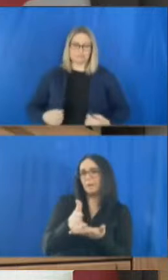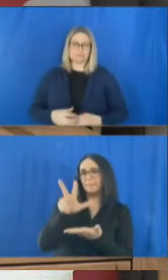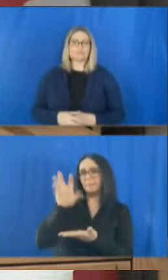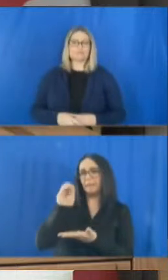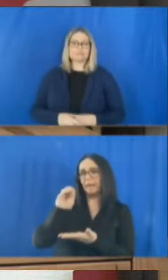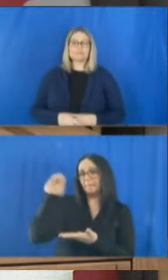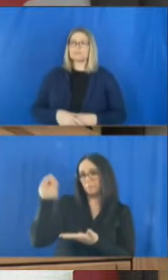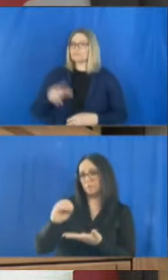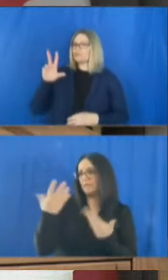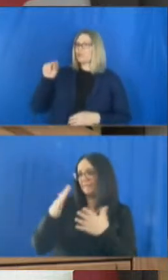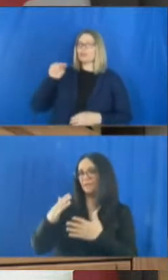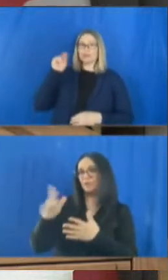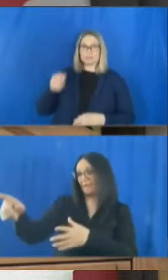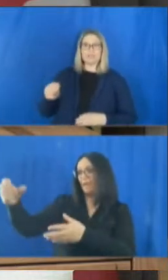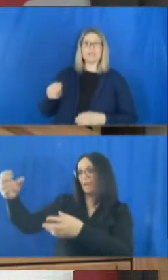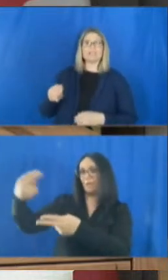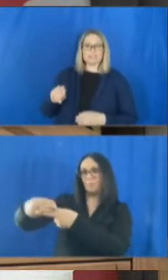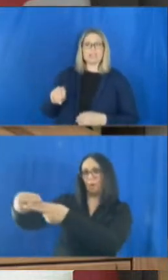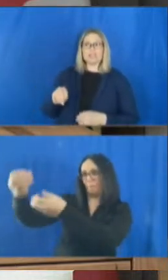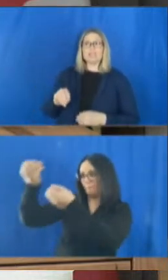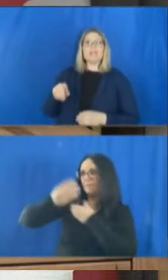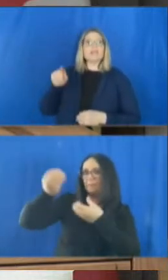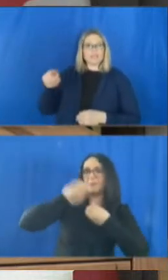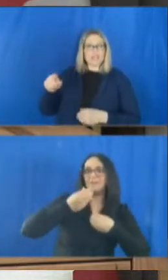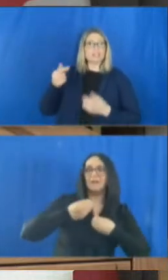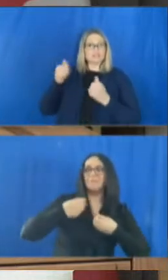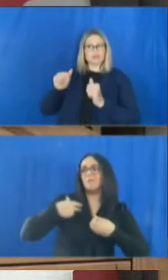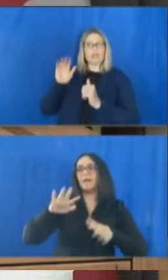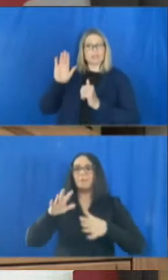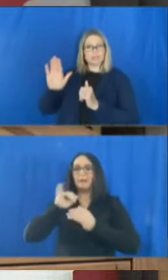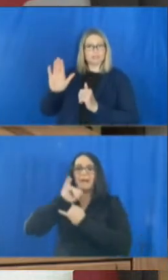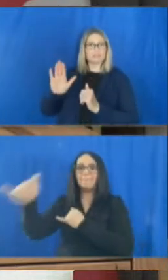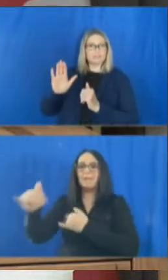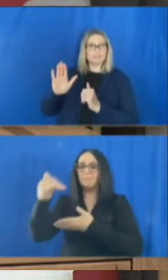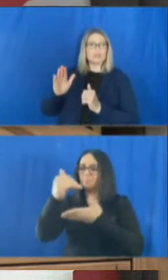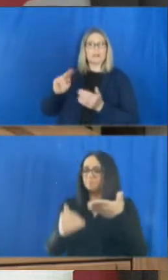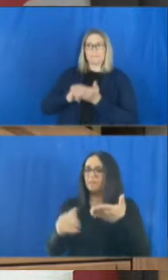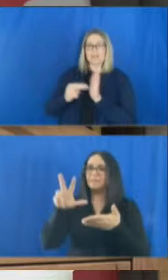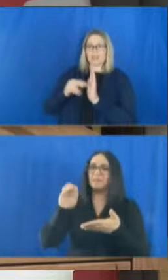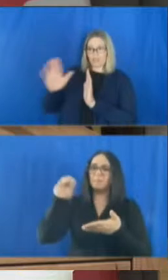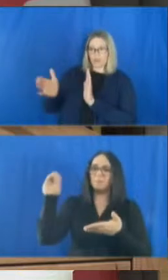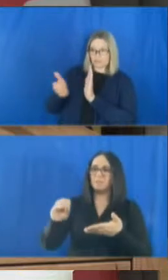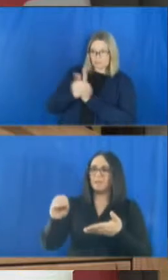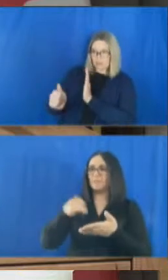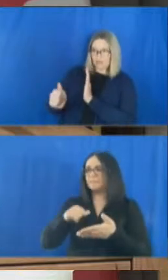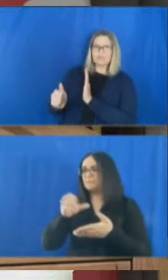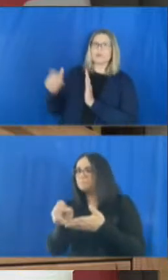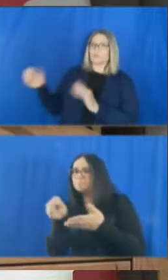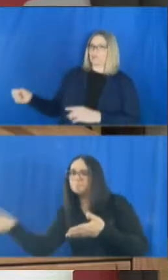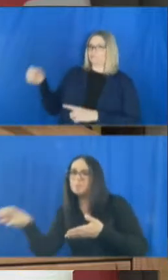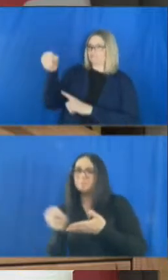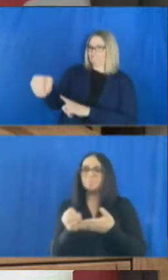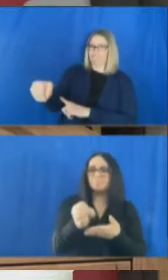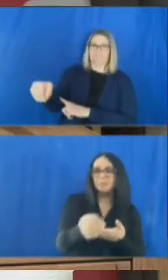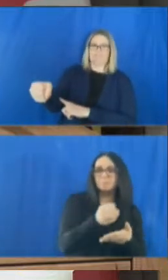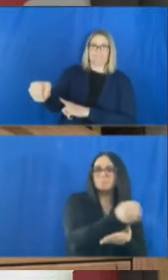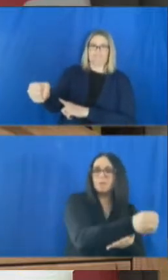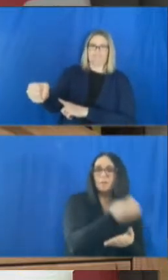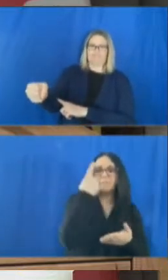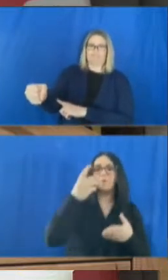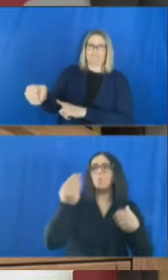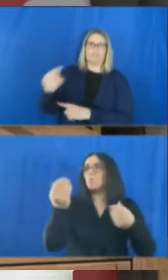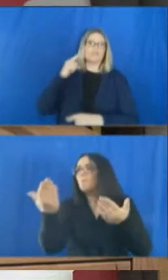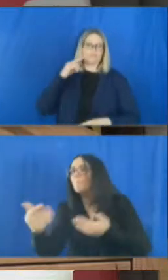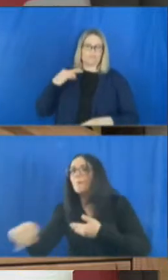through the creation of a pool of 160 emergency long-term care beds, we've been able to temporarily move patients waiting for placement